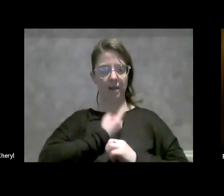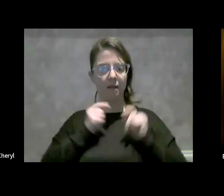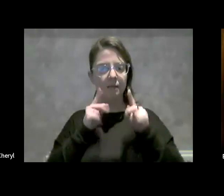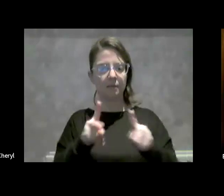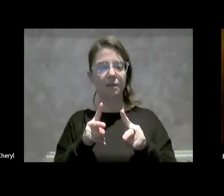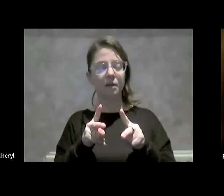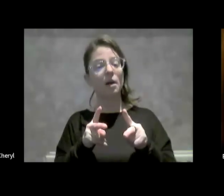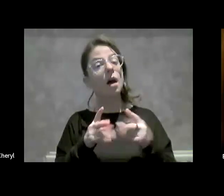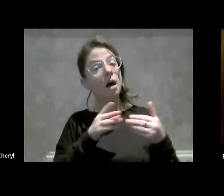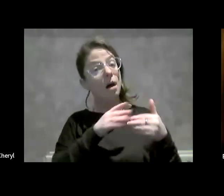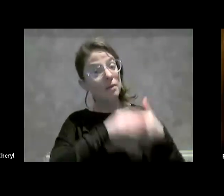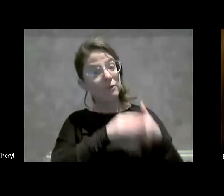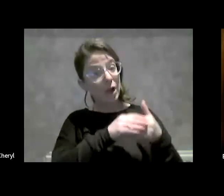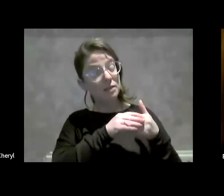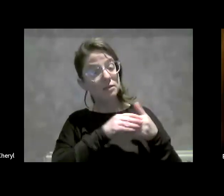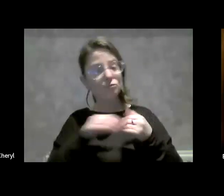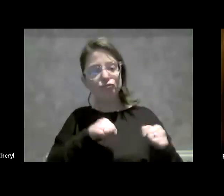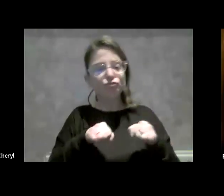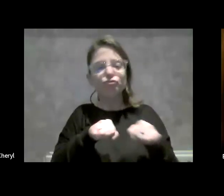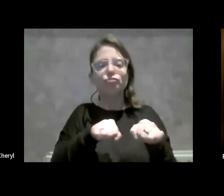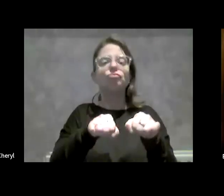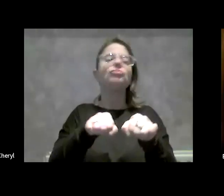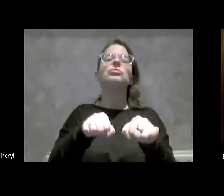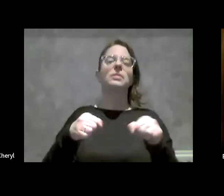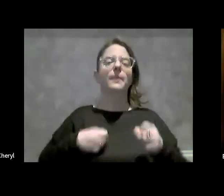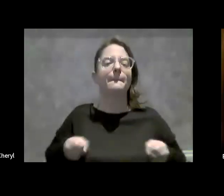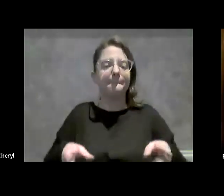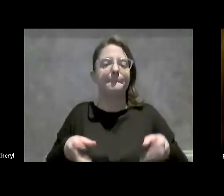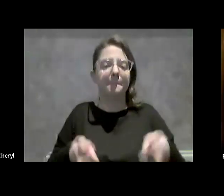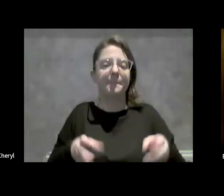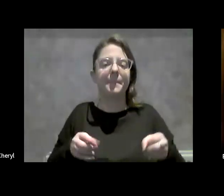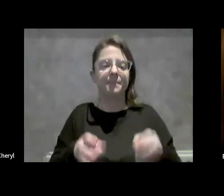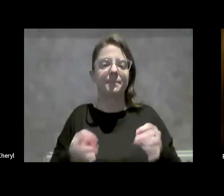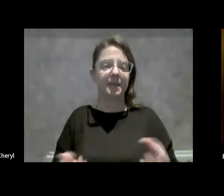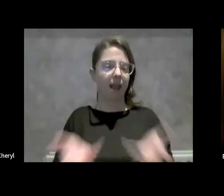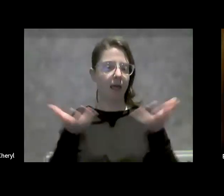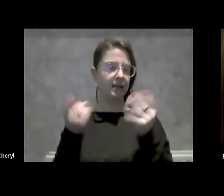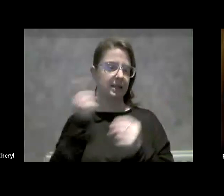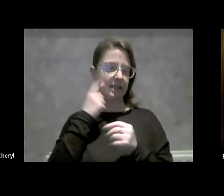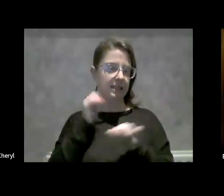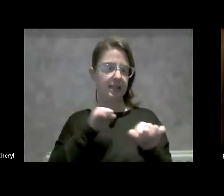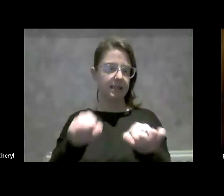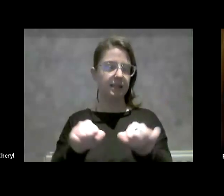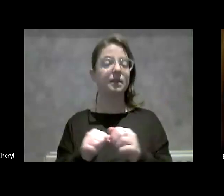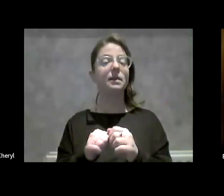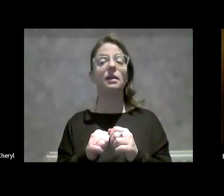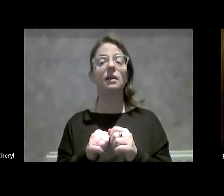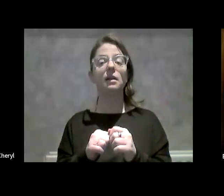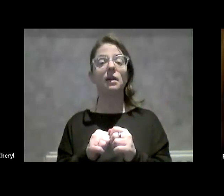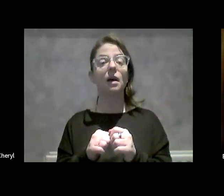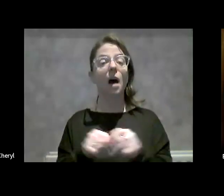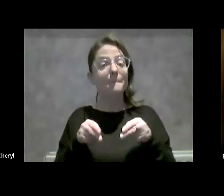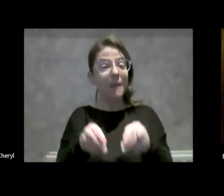My friend pushes my chair down to the shops, the one I got for free and the one light enough to use. There are no cracks